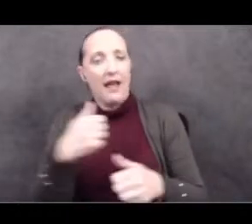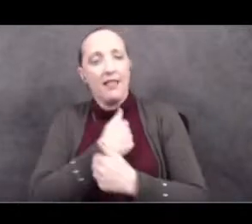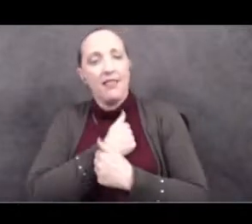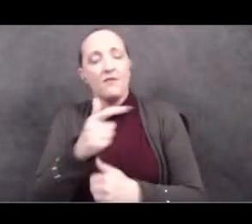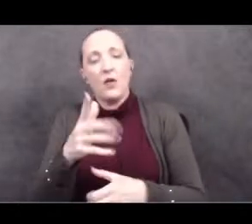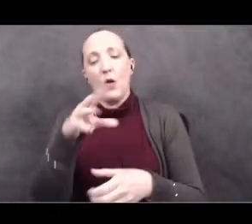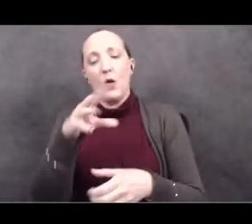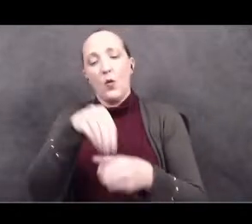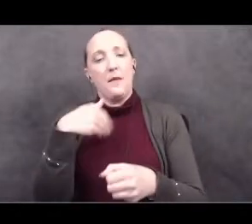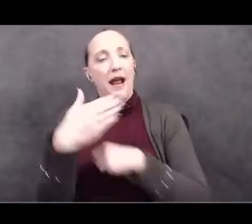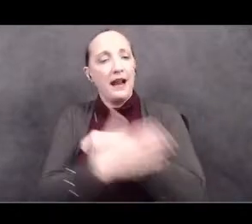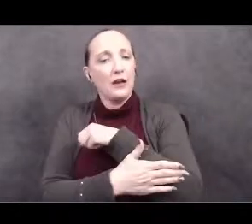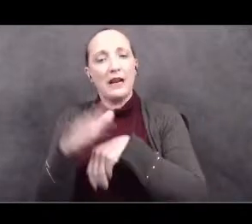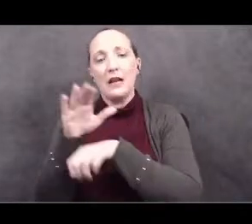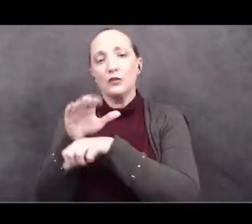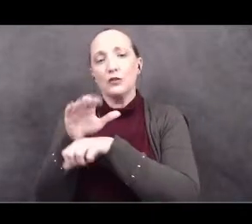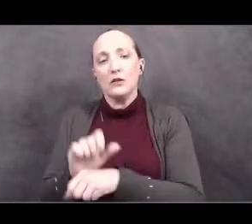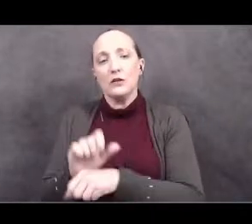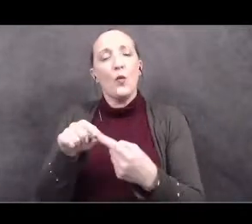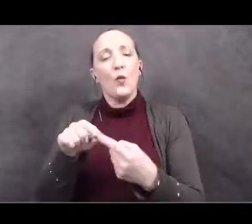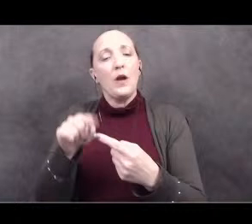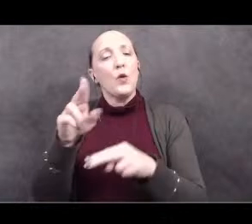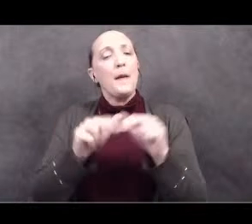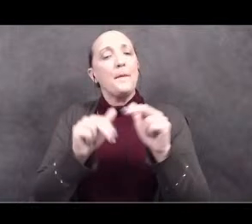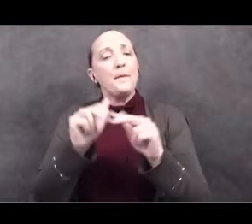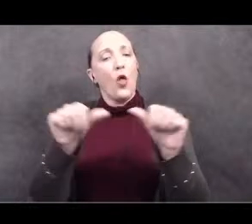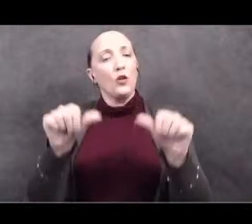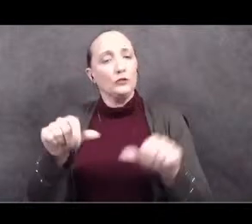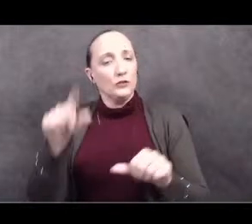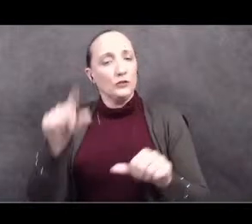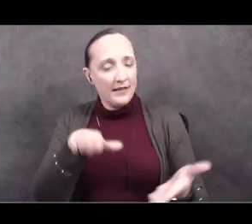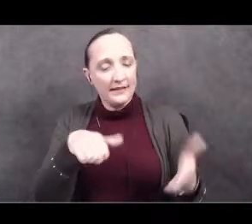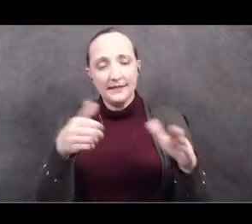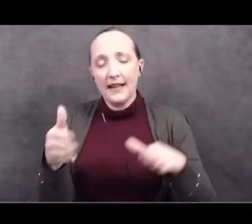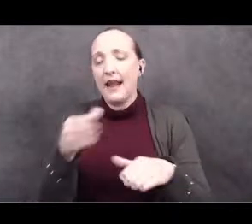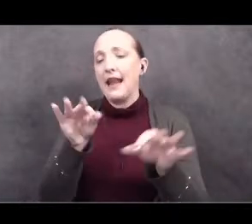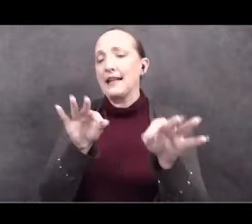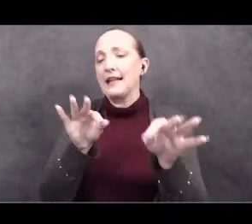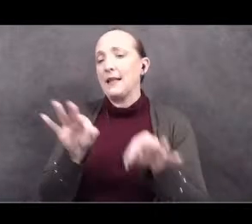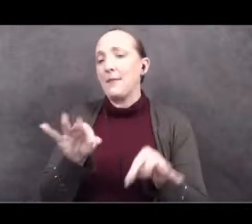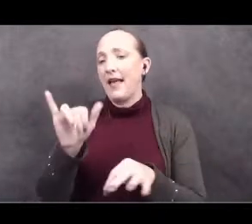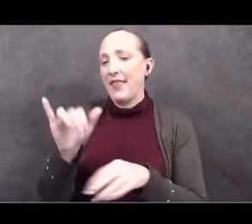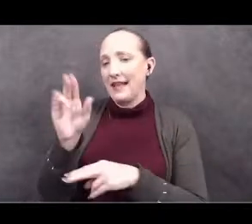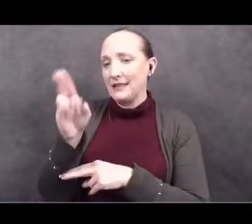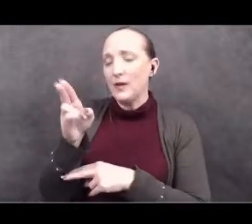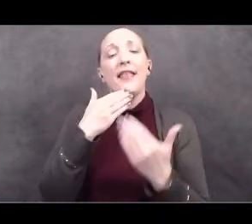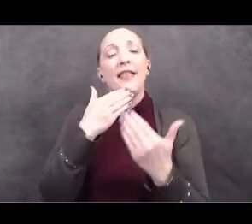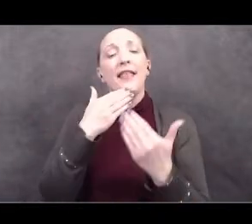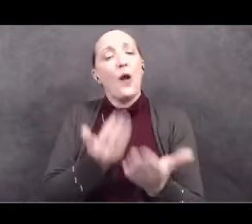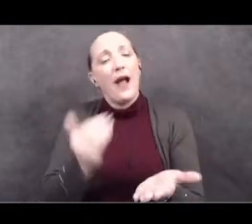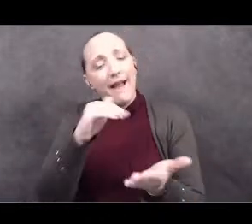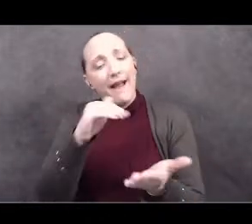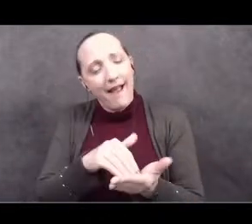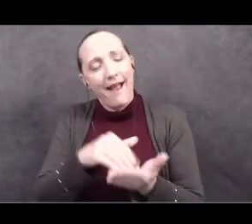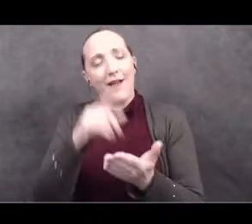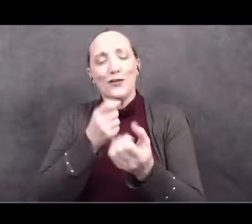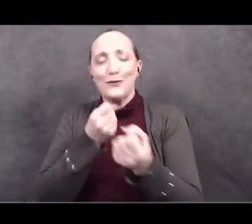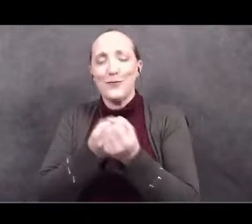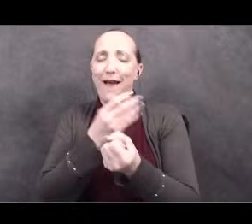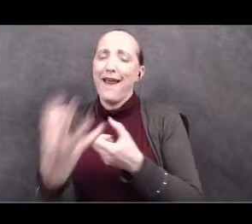build Al alars for the dead and explain the history thank you once again for supporting and including all of